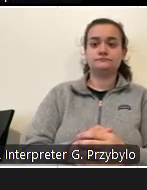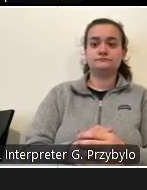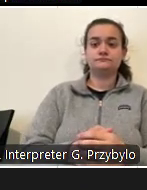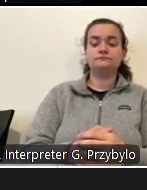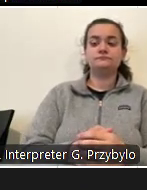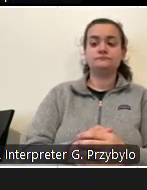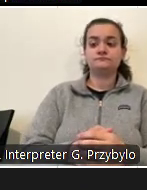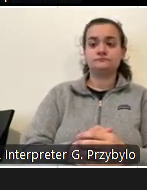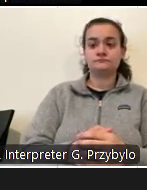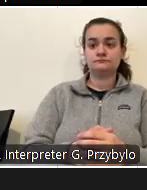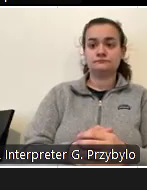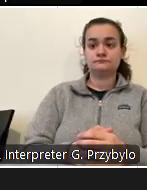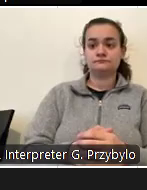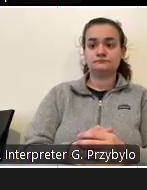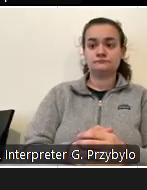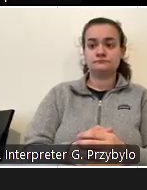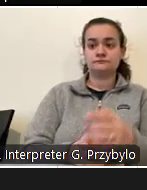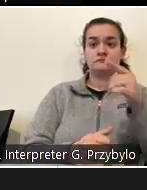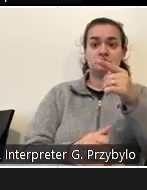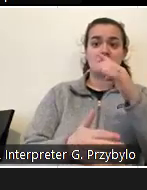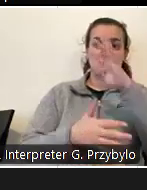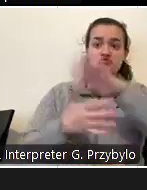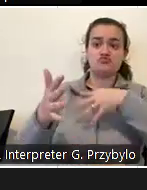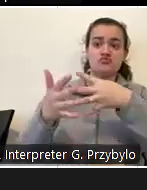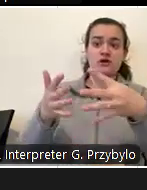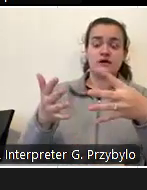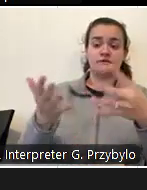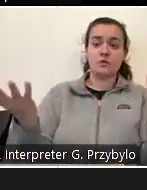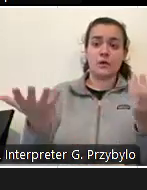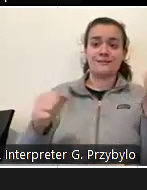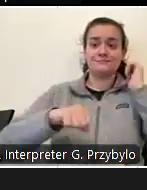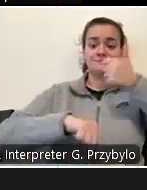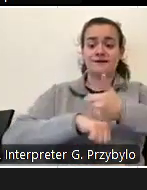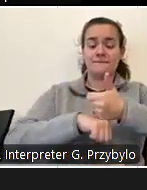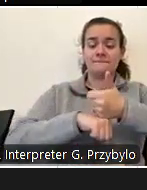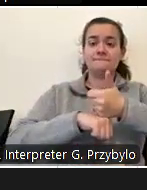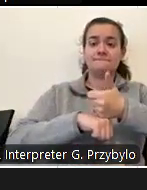seeing is a graph. And what I set up here